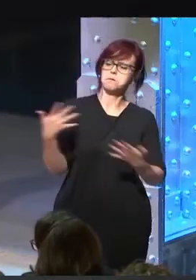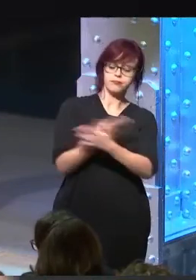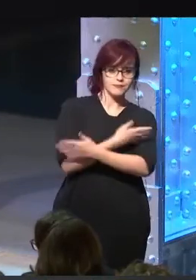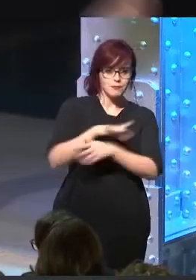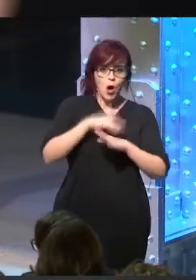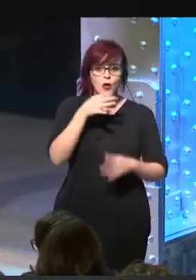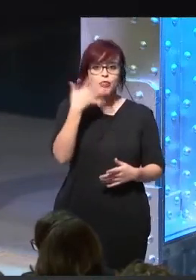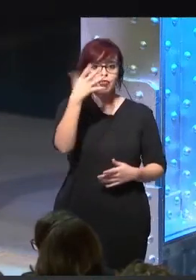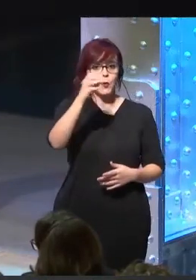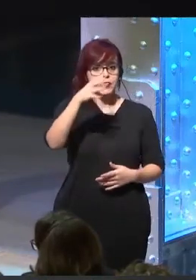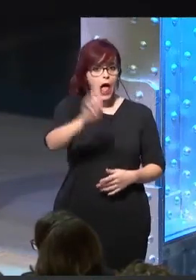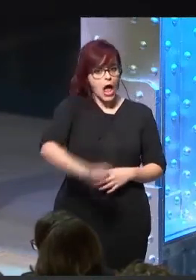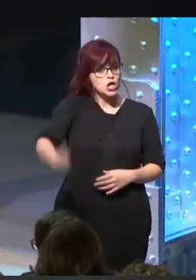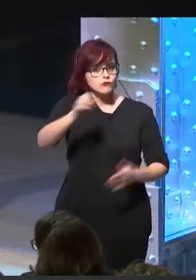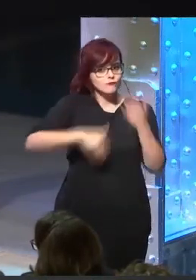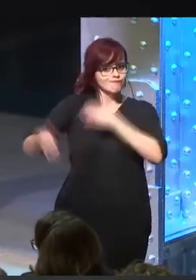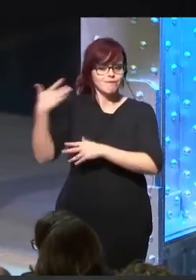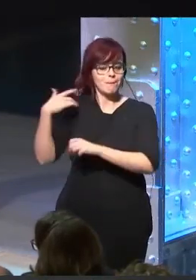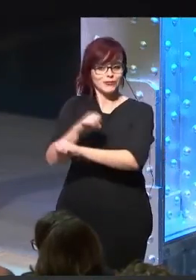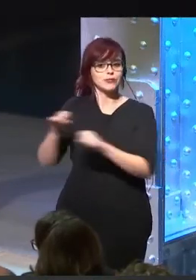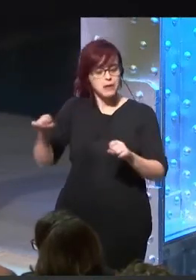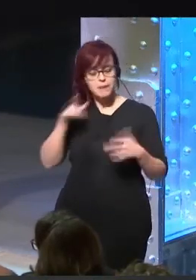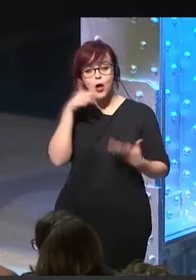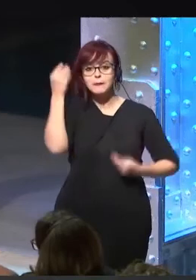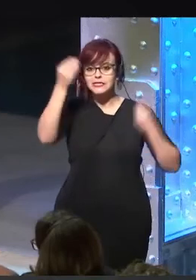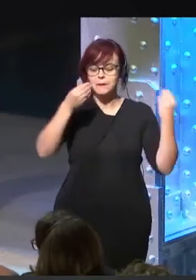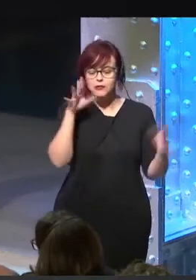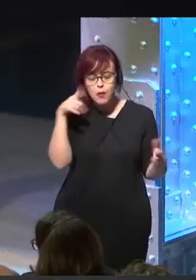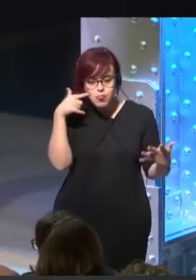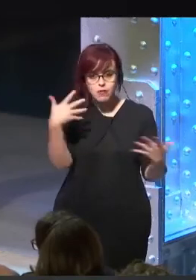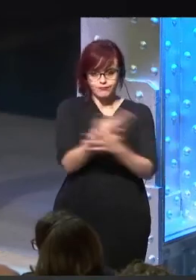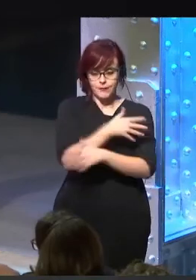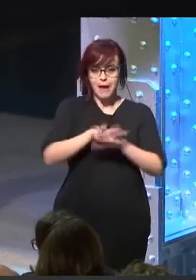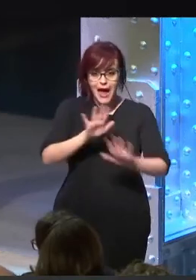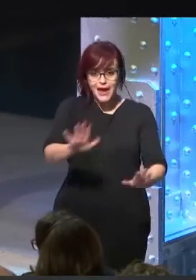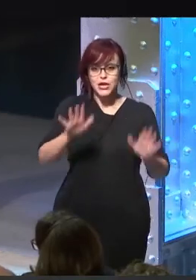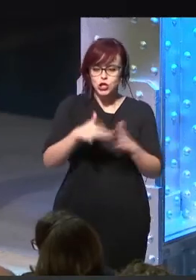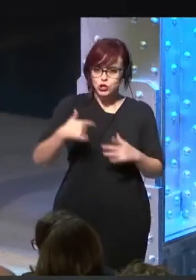impossible. What I find, for me, the unnerving thing is that even I